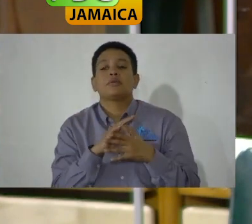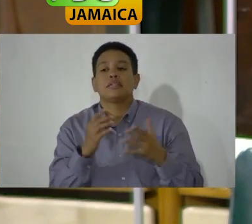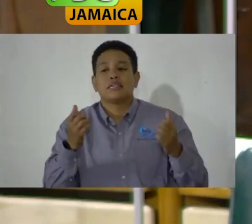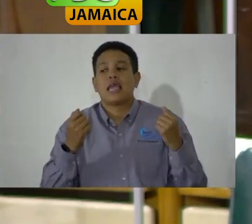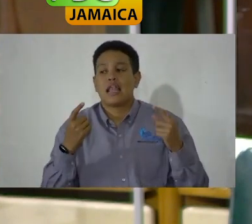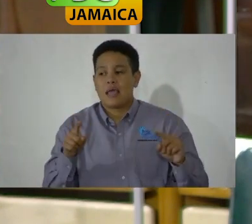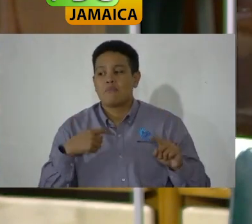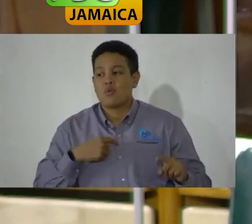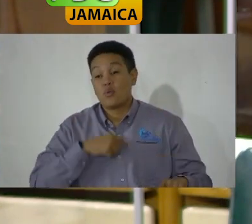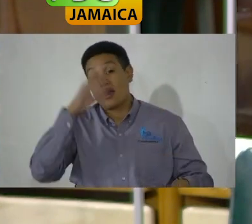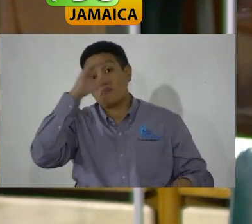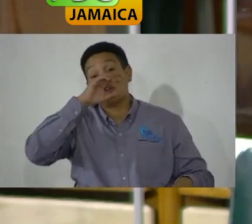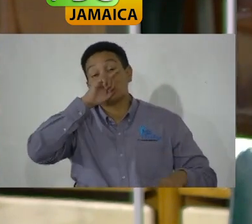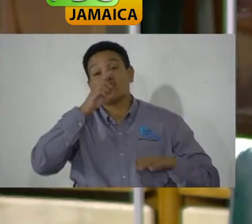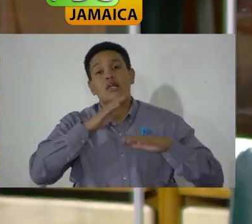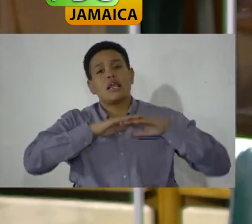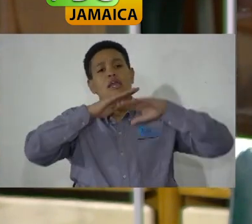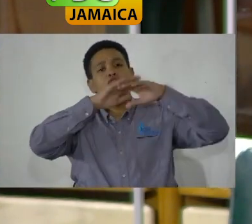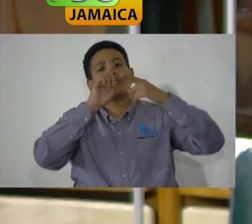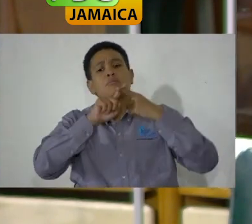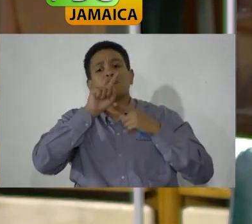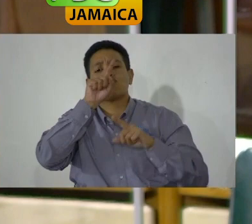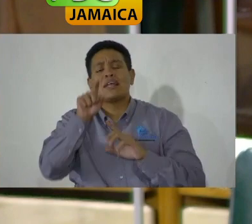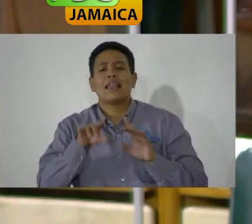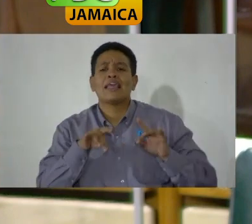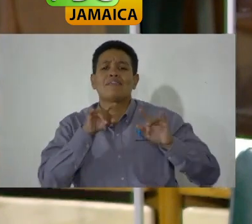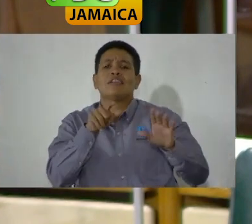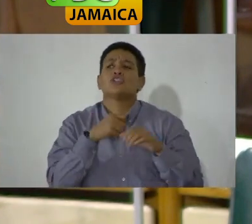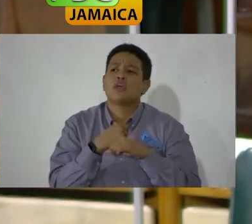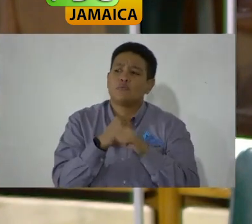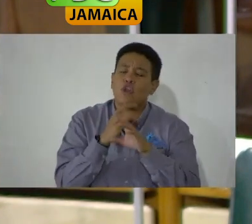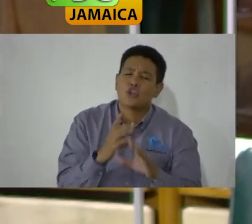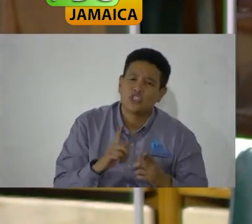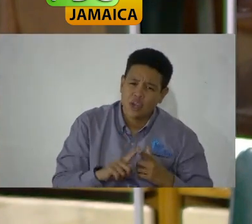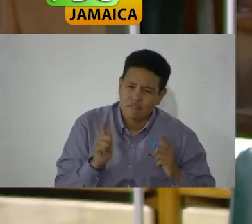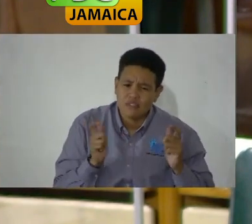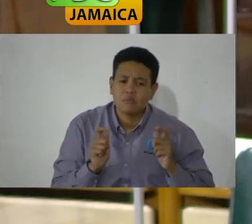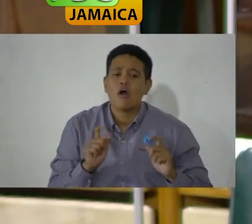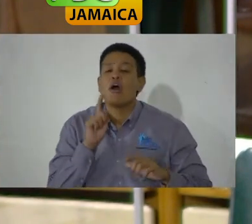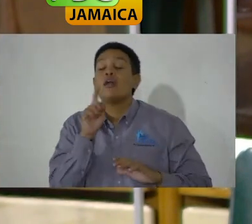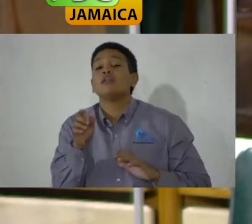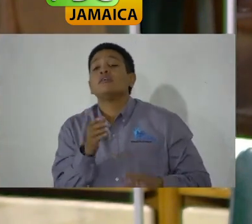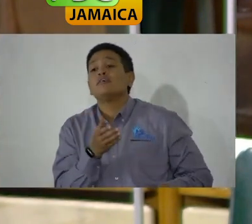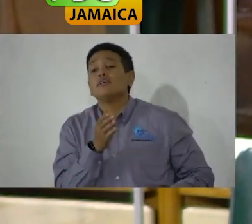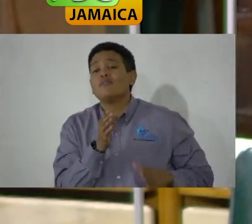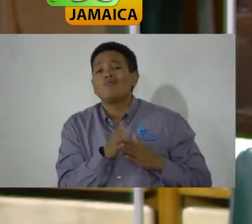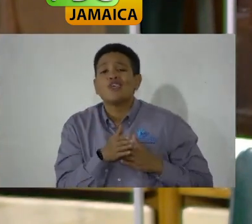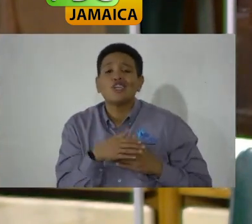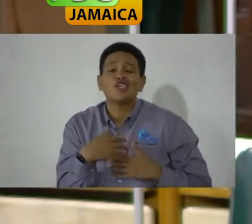We are pursuing increased and efficient production of small ruminants,